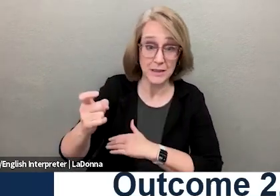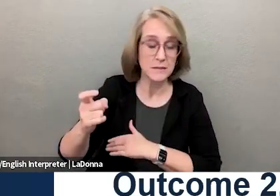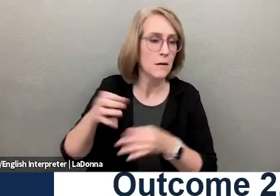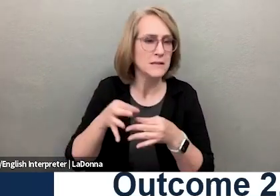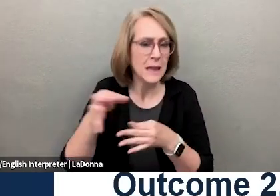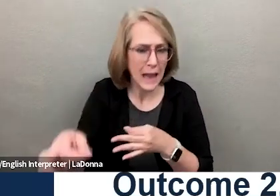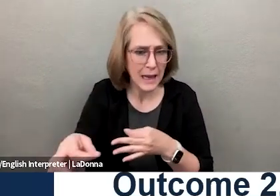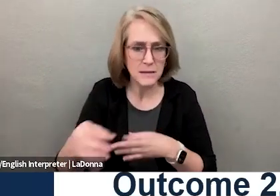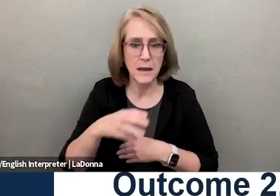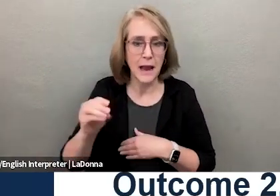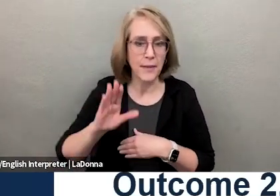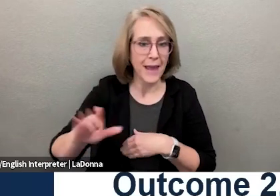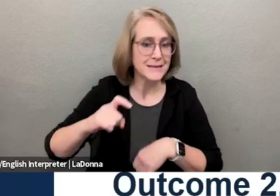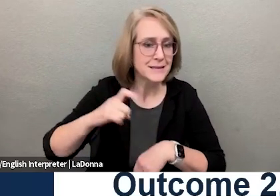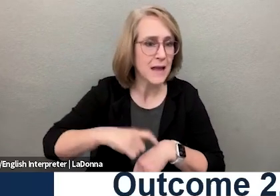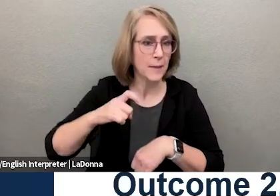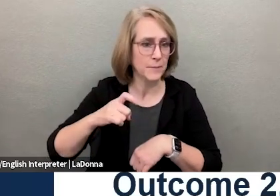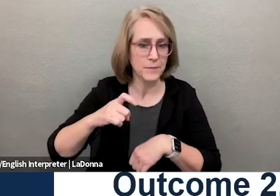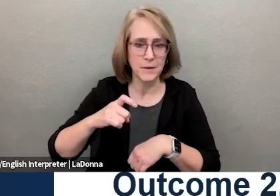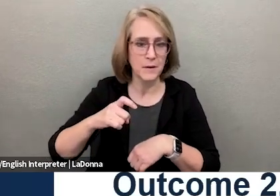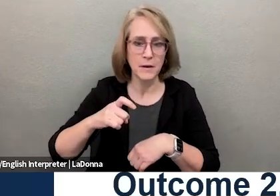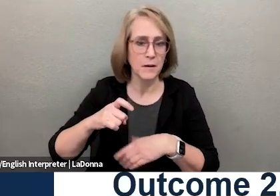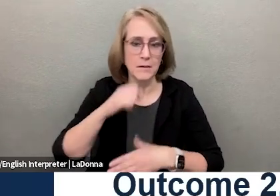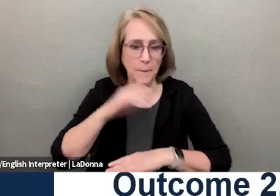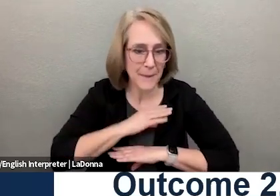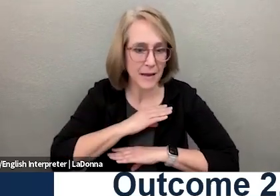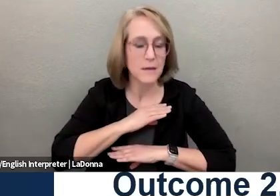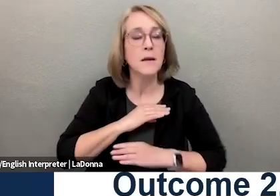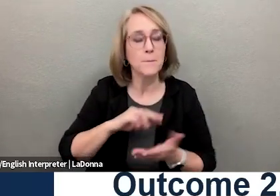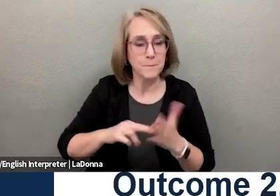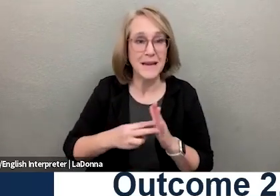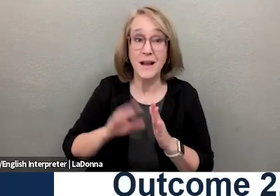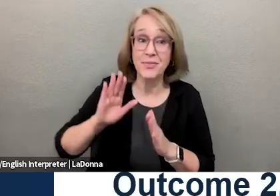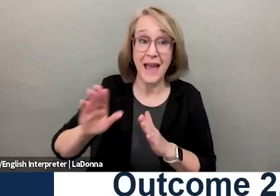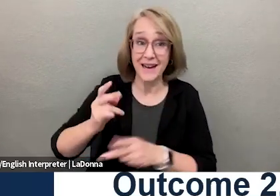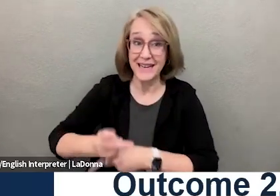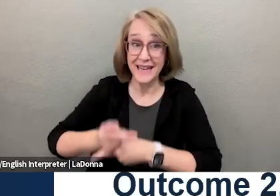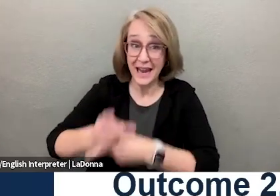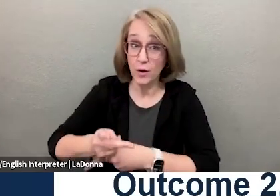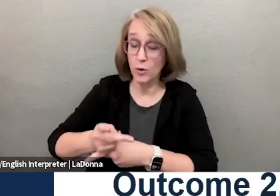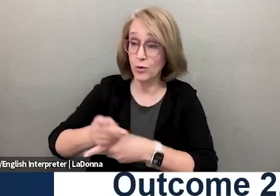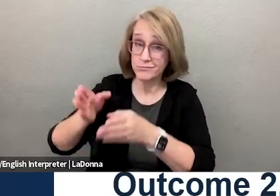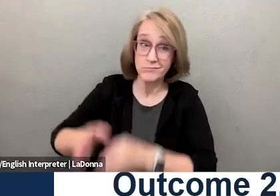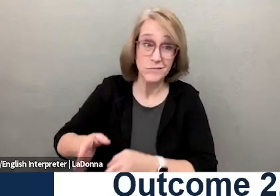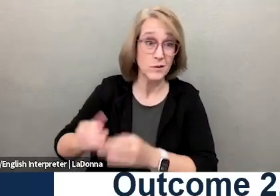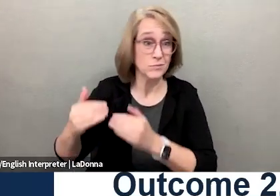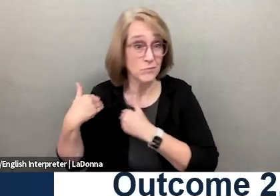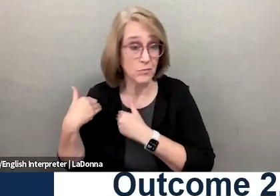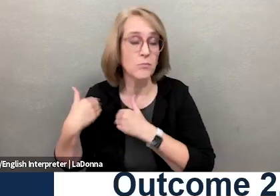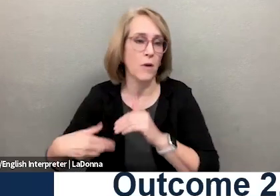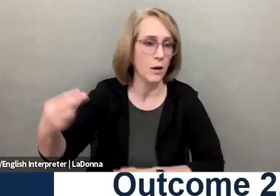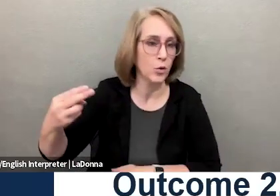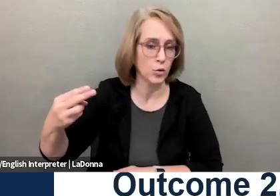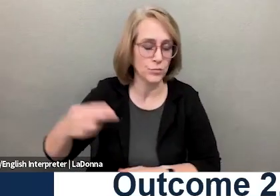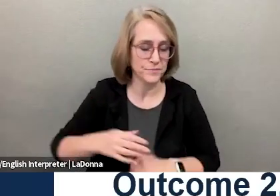demands. So it's important that this model be continued for the duration. It's just starting this year with